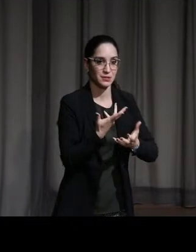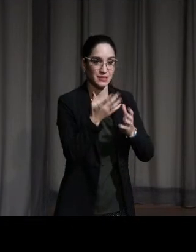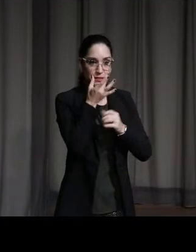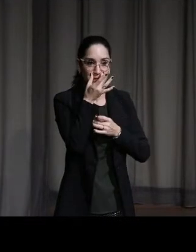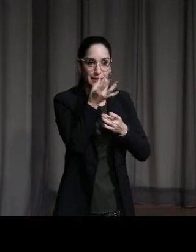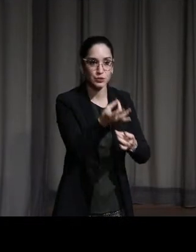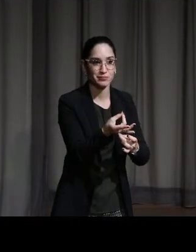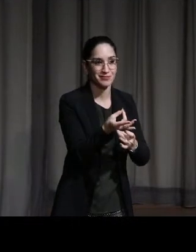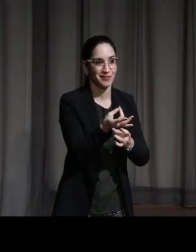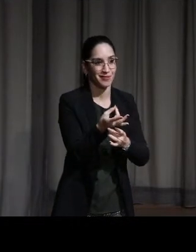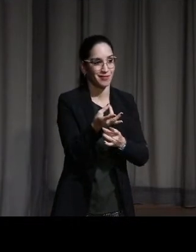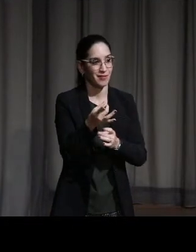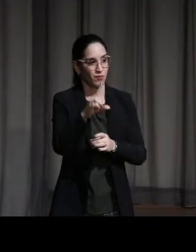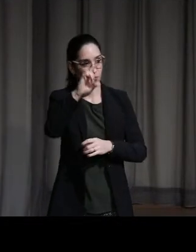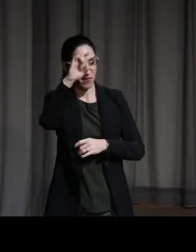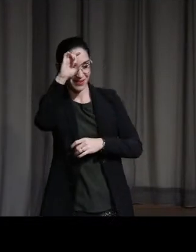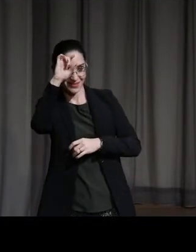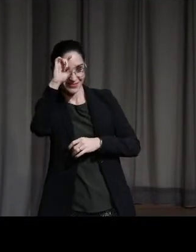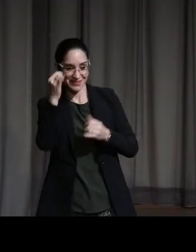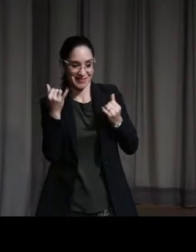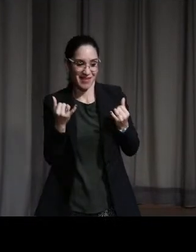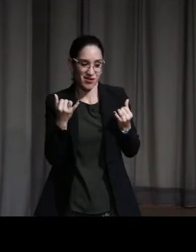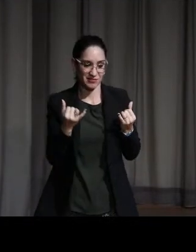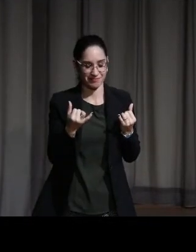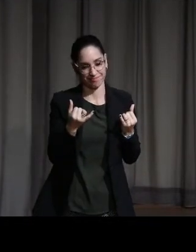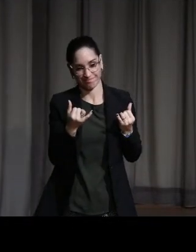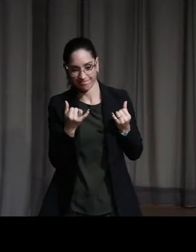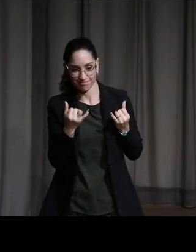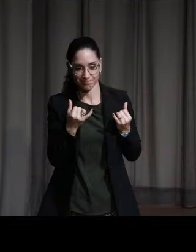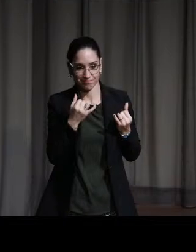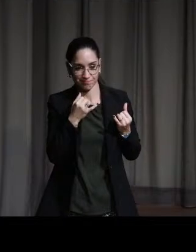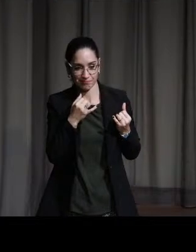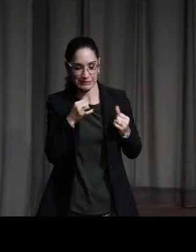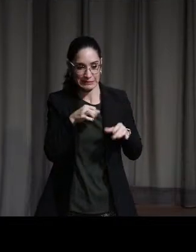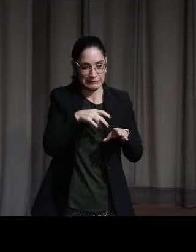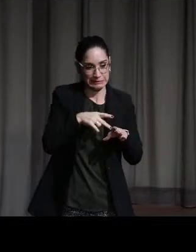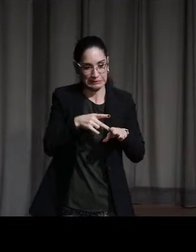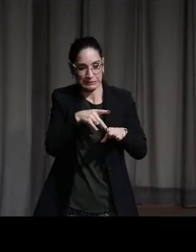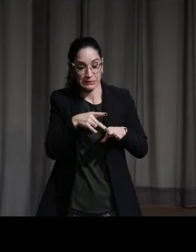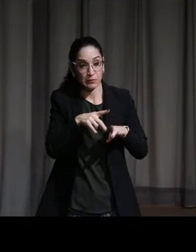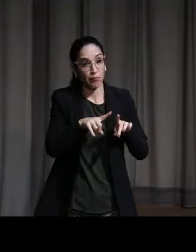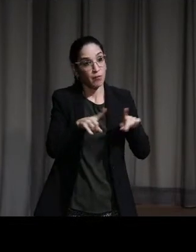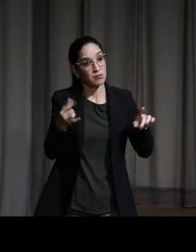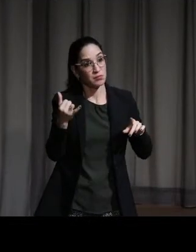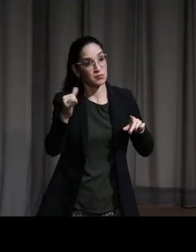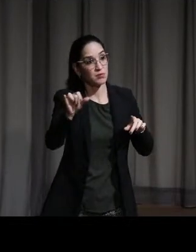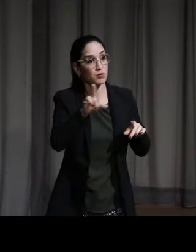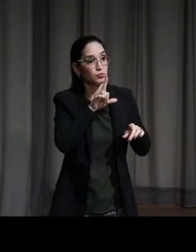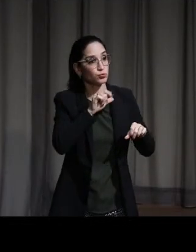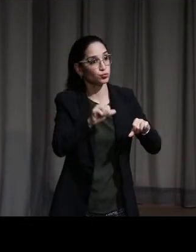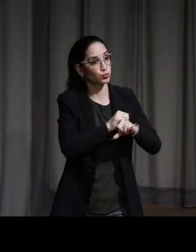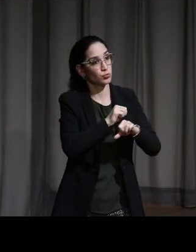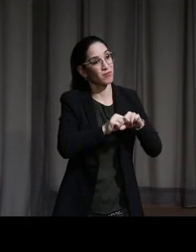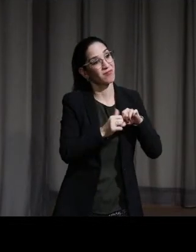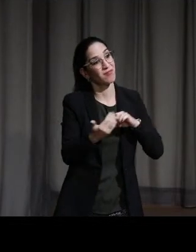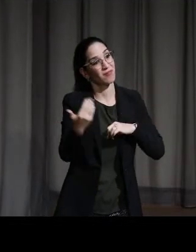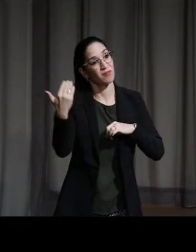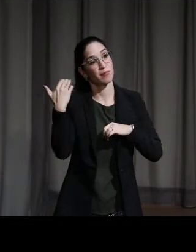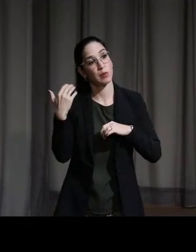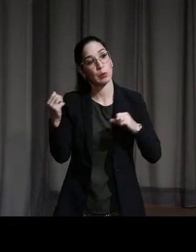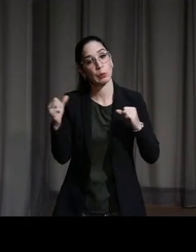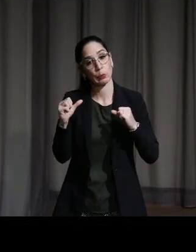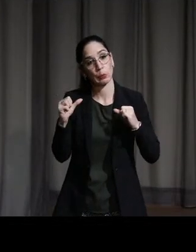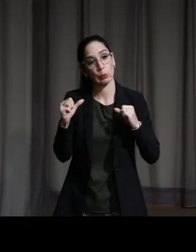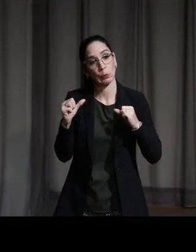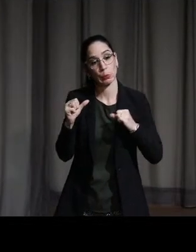sort of, it's a little bit of a cliche now, but it doesn't stop being true. The way in which, in the context of the Cold War, the U.S. government was particularly